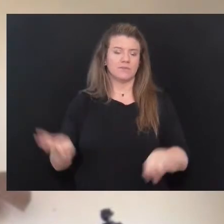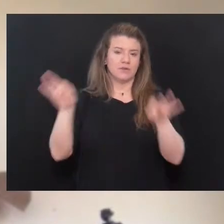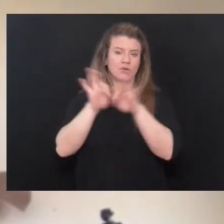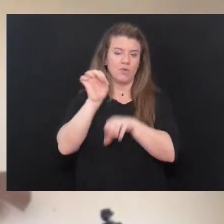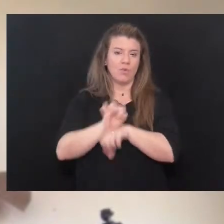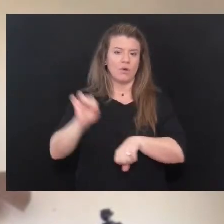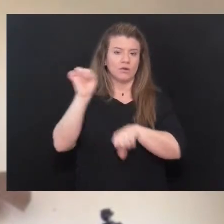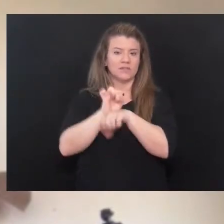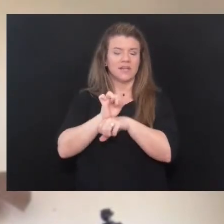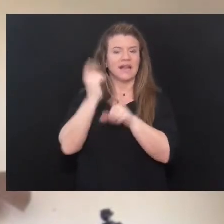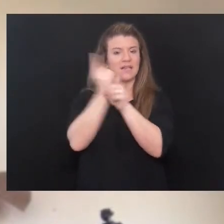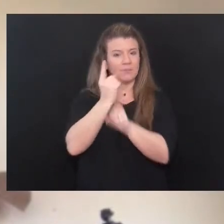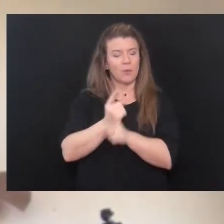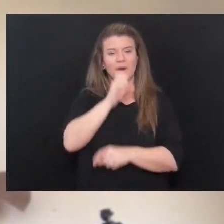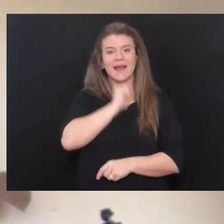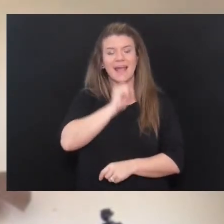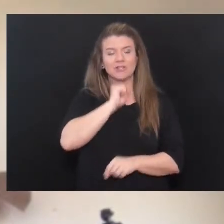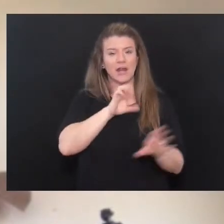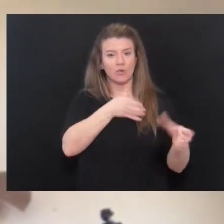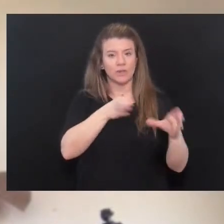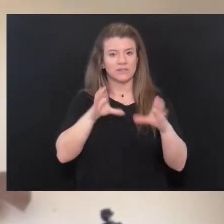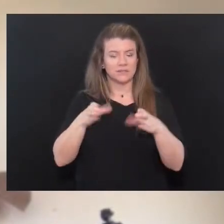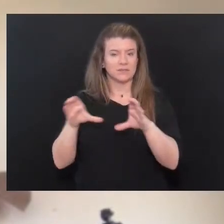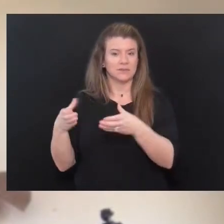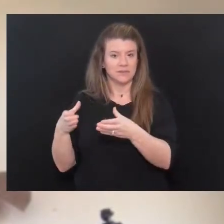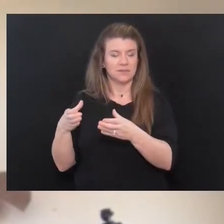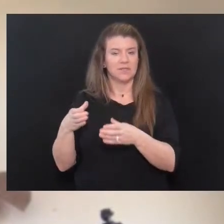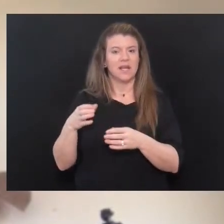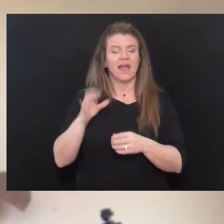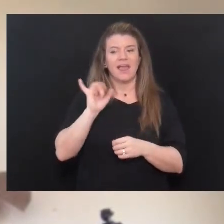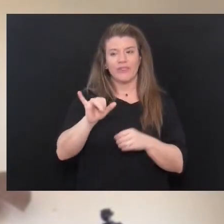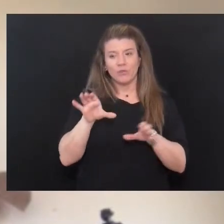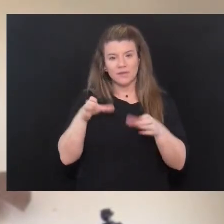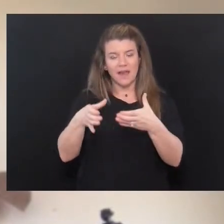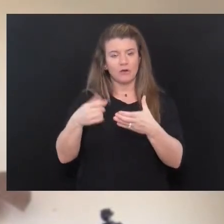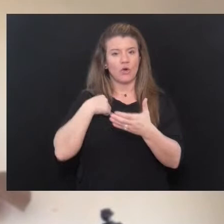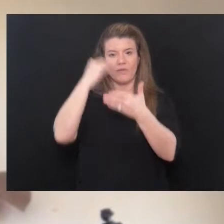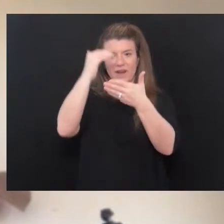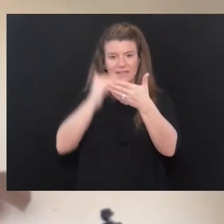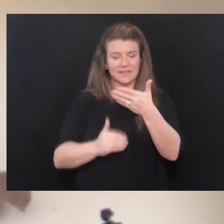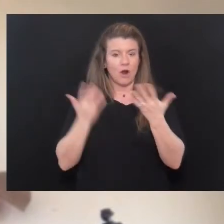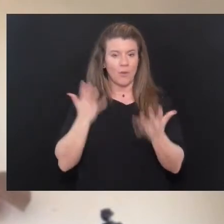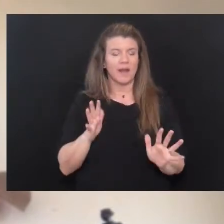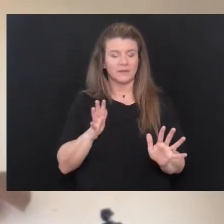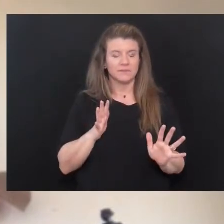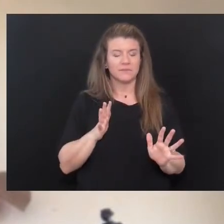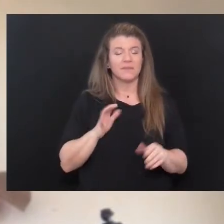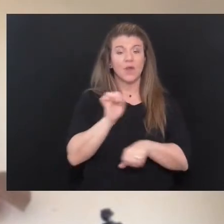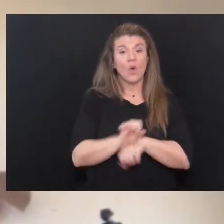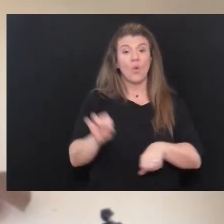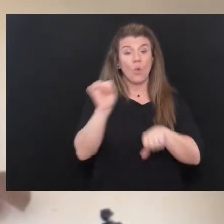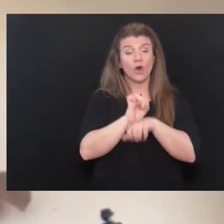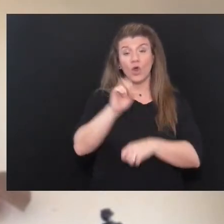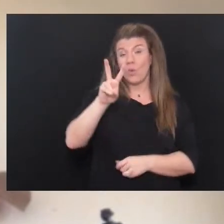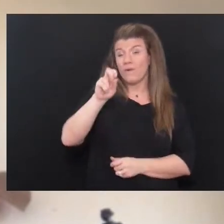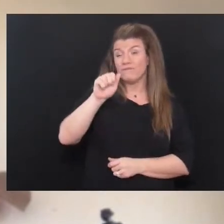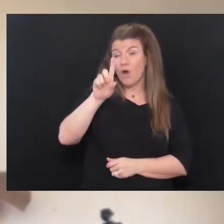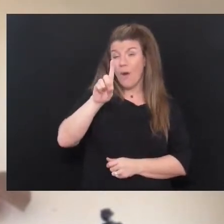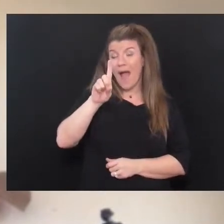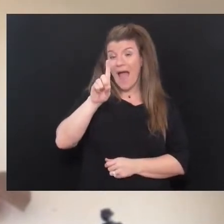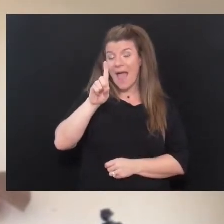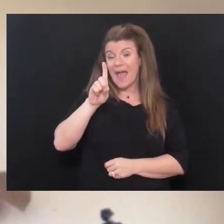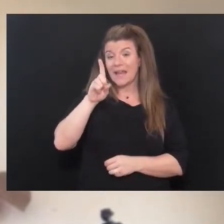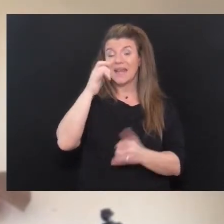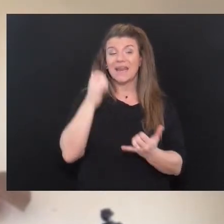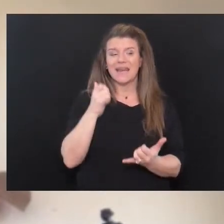in the appropriate age categories and categories that we've listed out. Working with VOAD again on